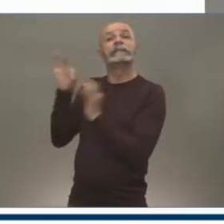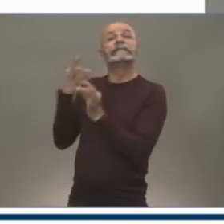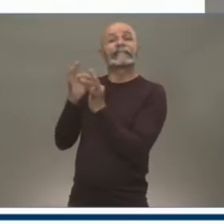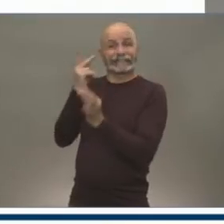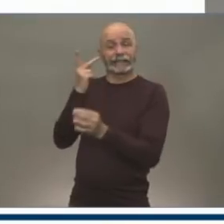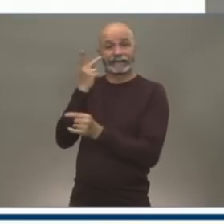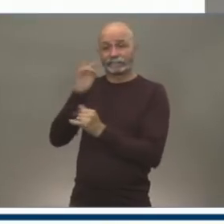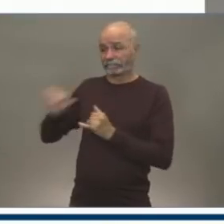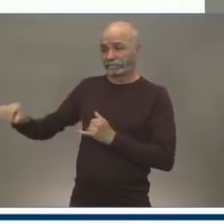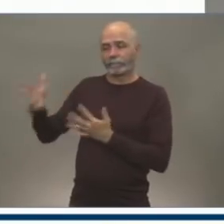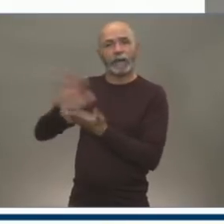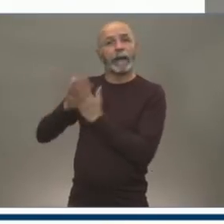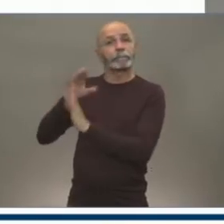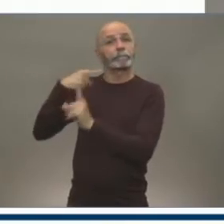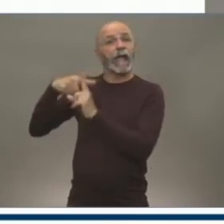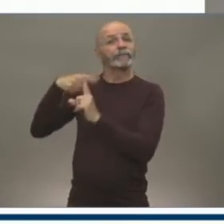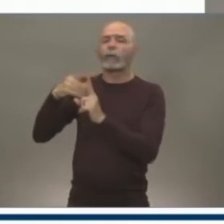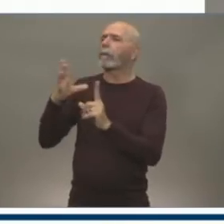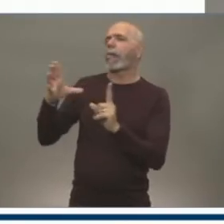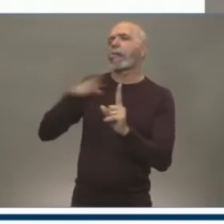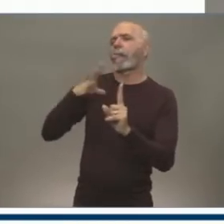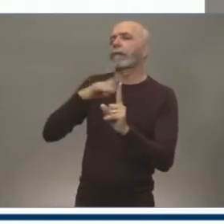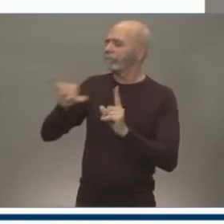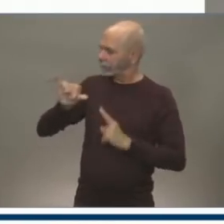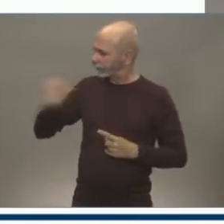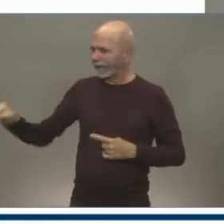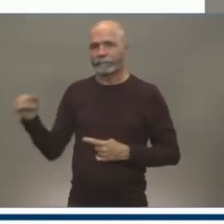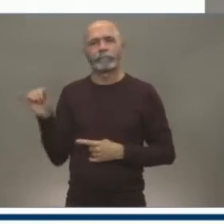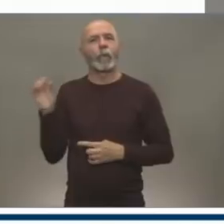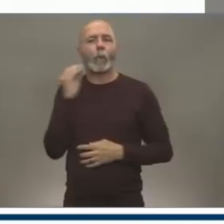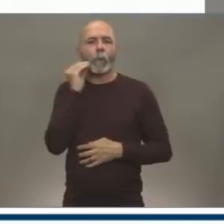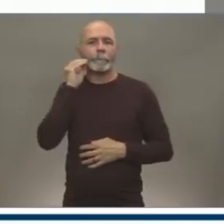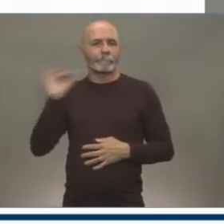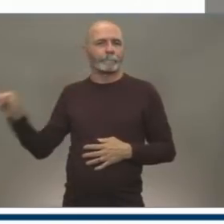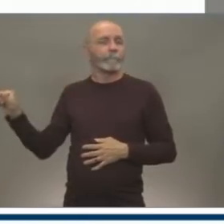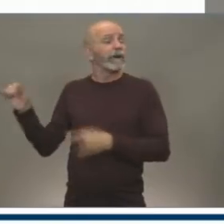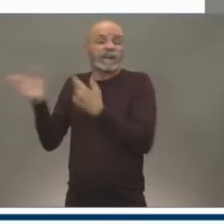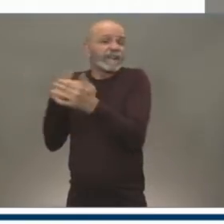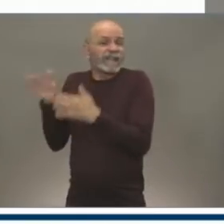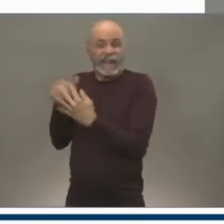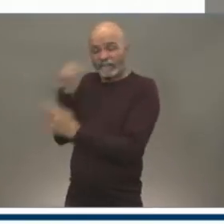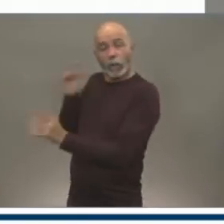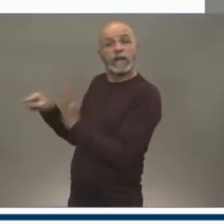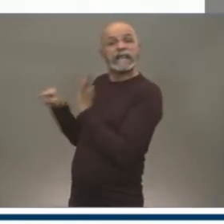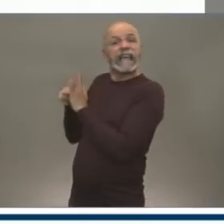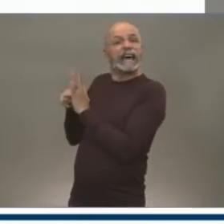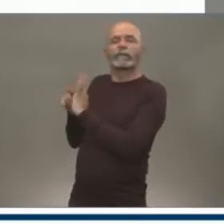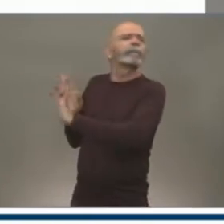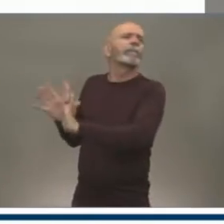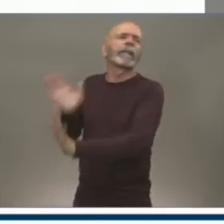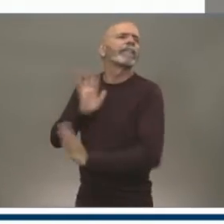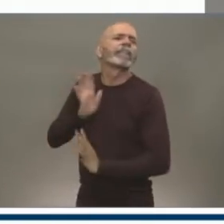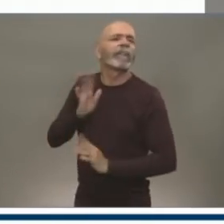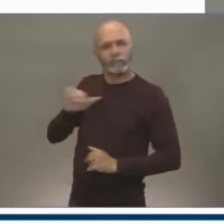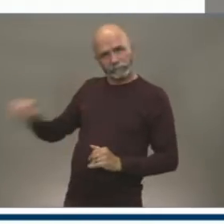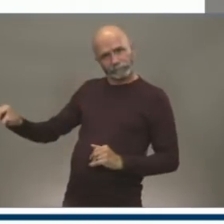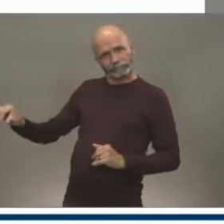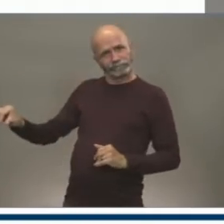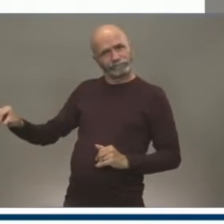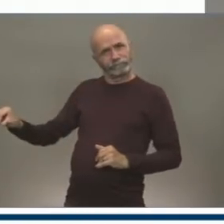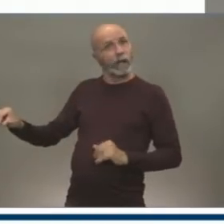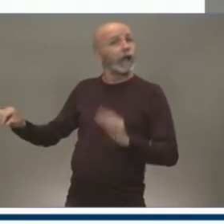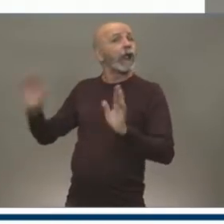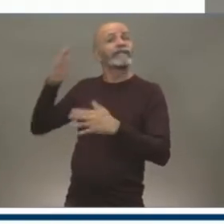and then we isolate them for 14 days, even if their test is negative, to make sure they don't turn positive in that 14